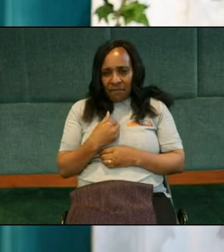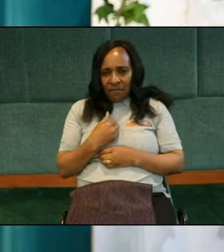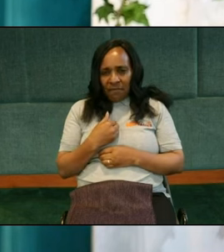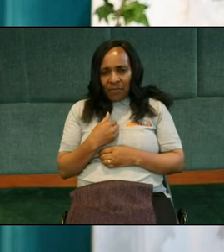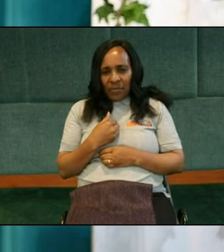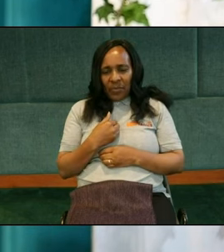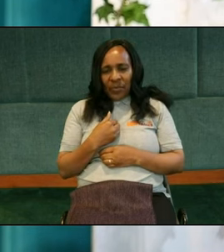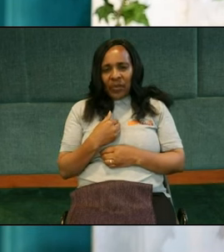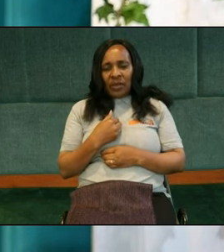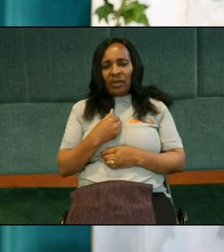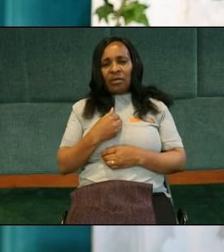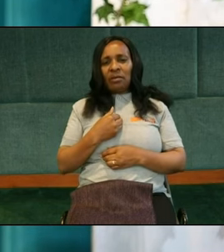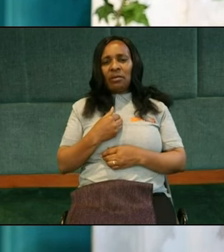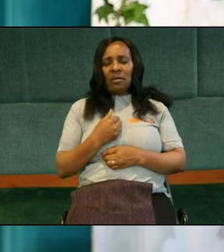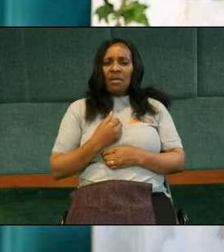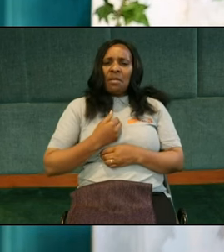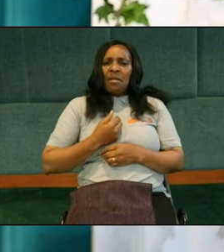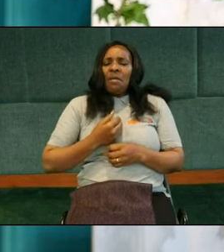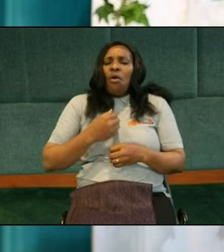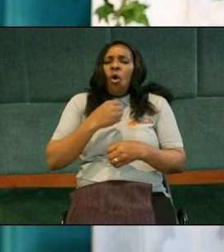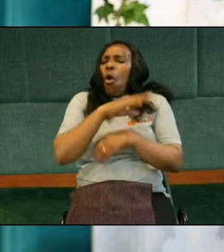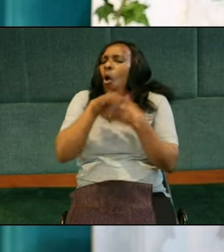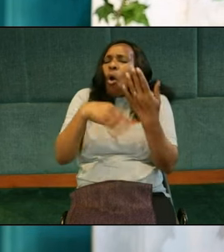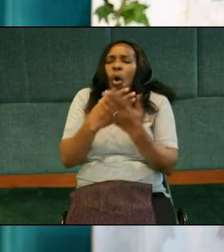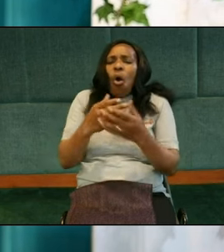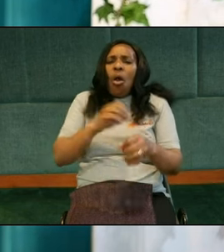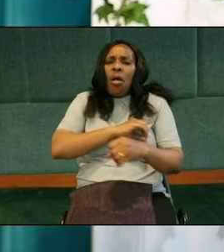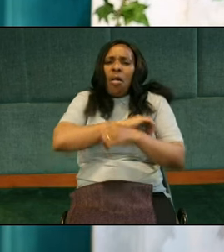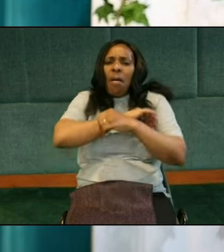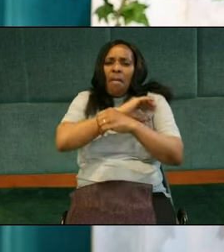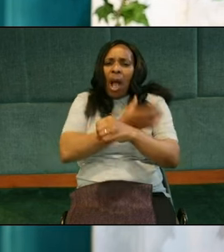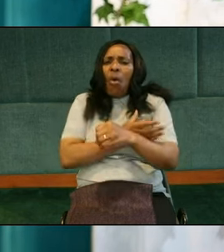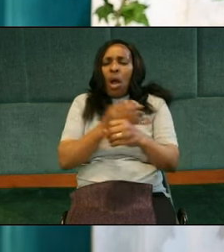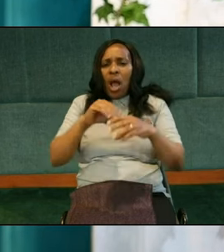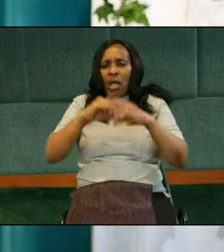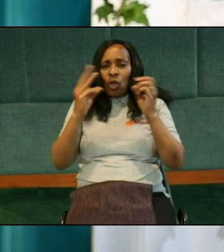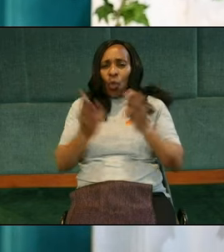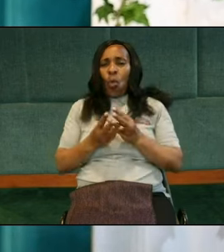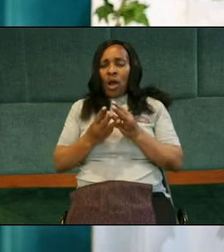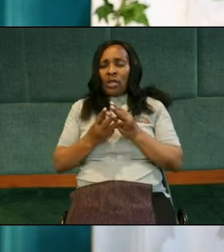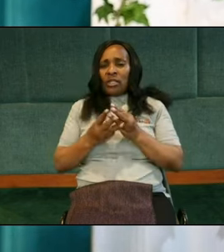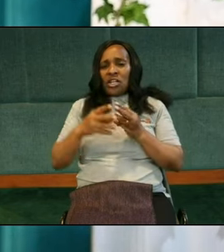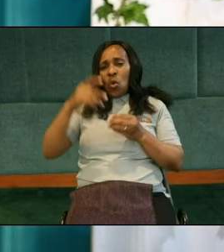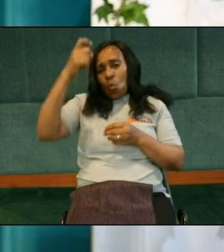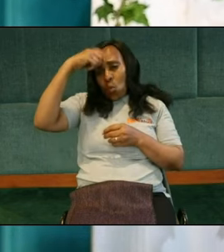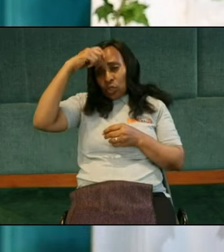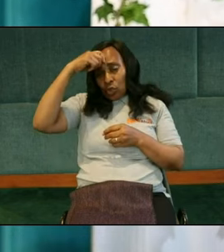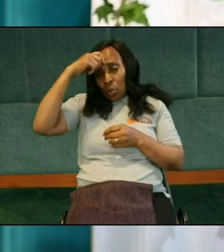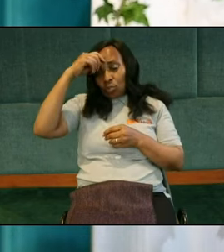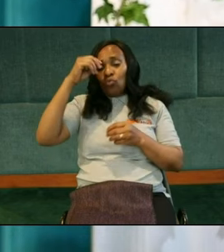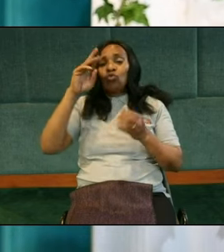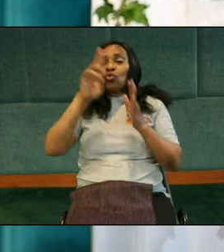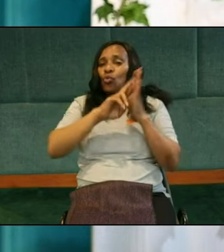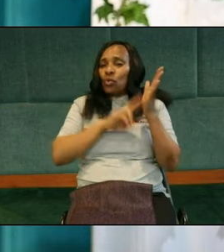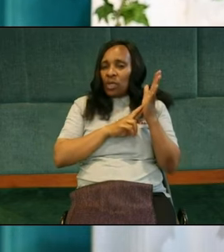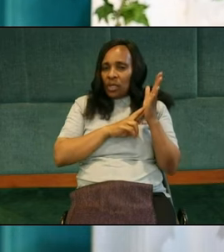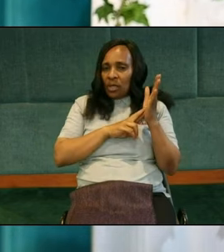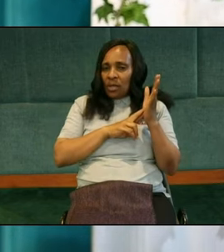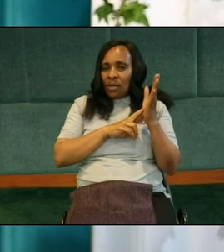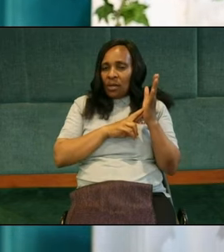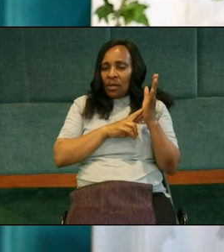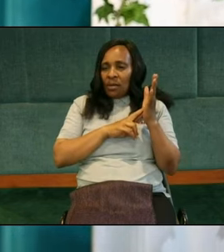and he had all the power in the world because he had the wisdom to rule it. And